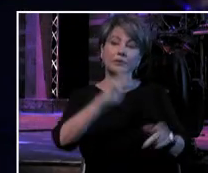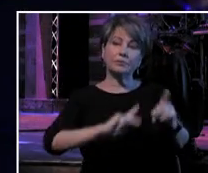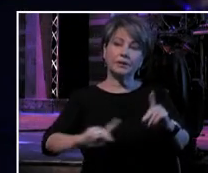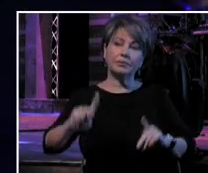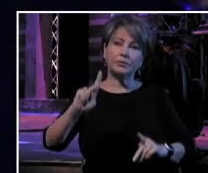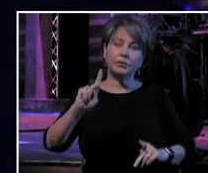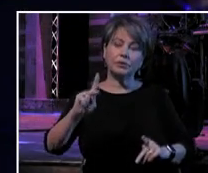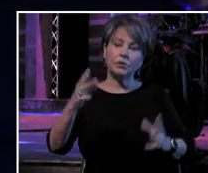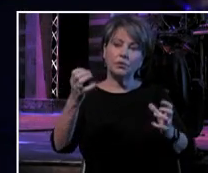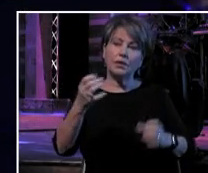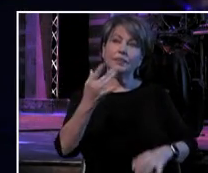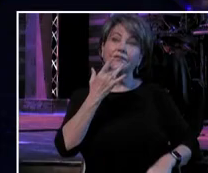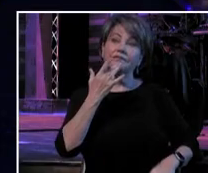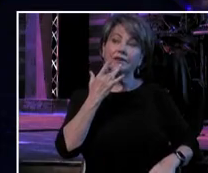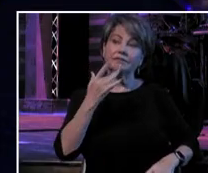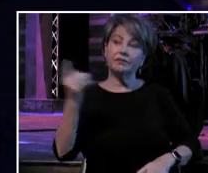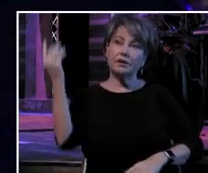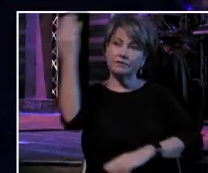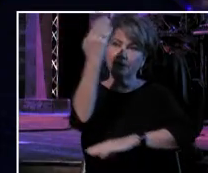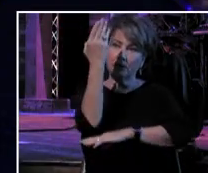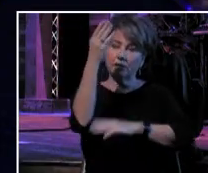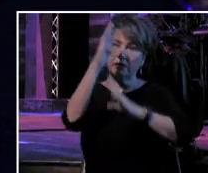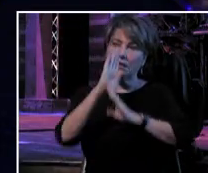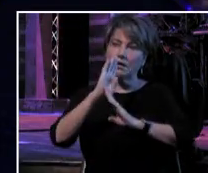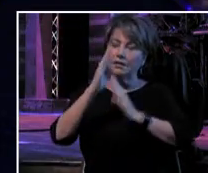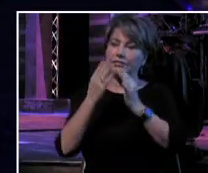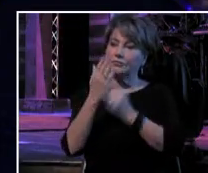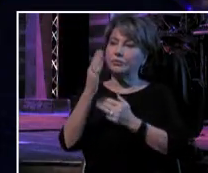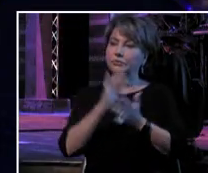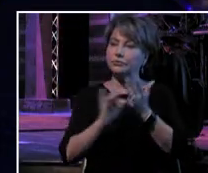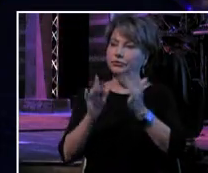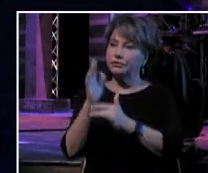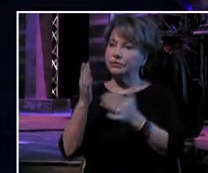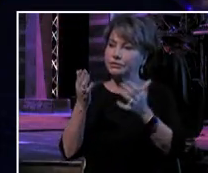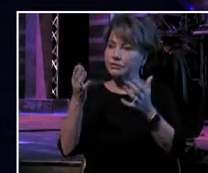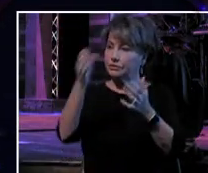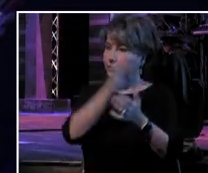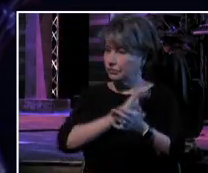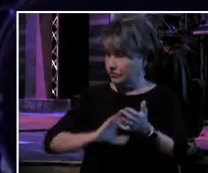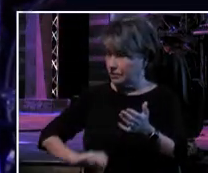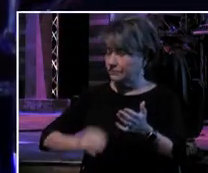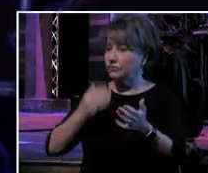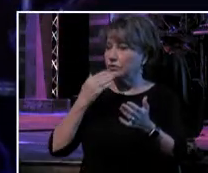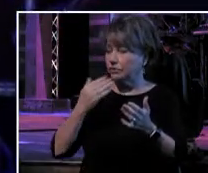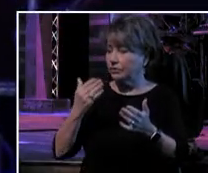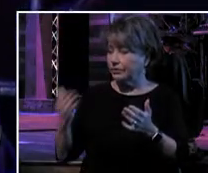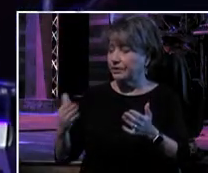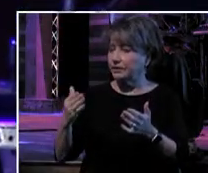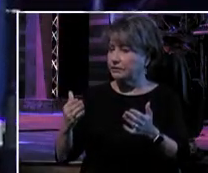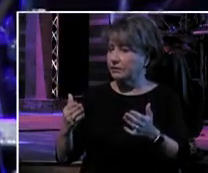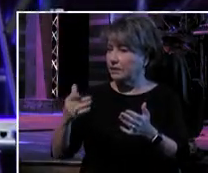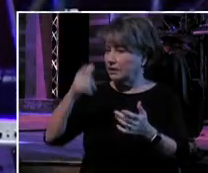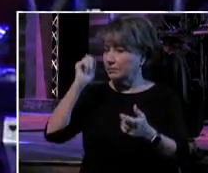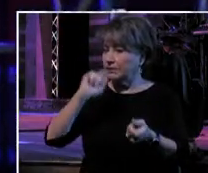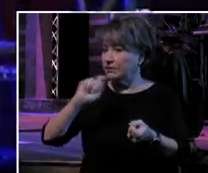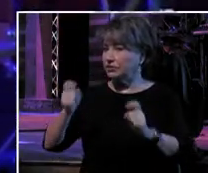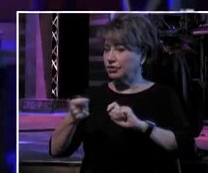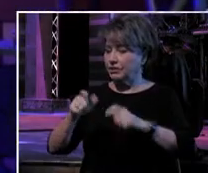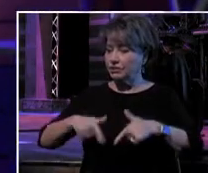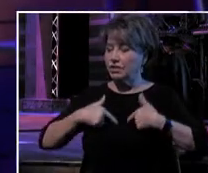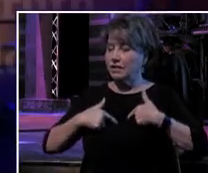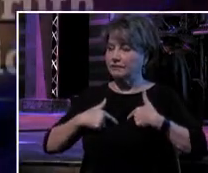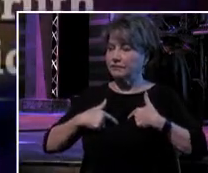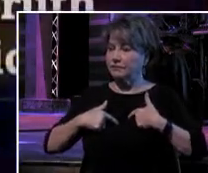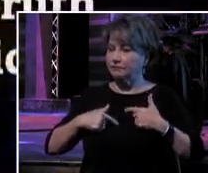favor of God through Jesus Christ, and it was for goodwill. It's because it changed their lives. He said, the latter do it